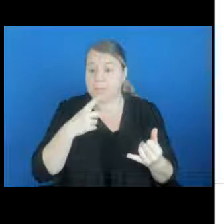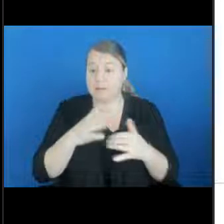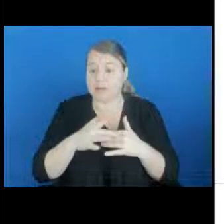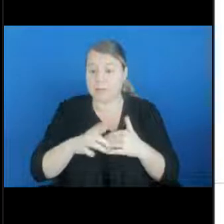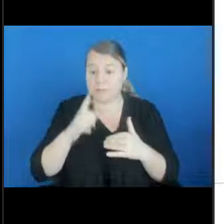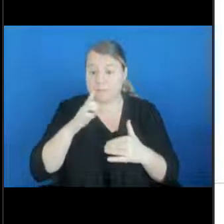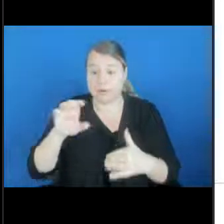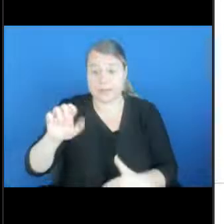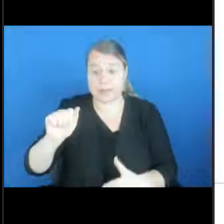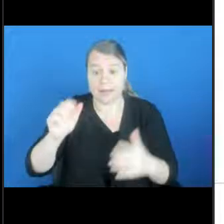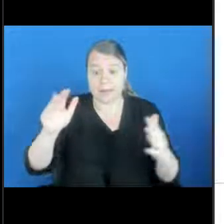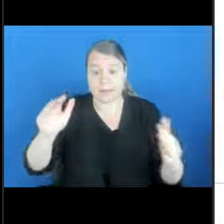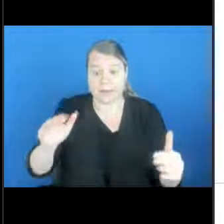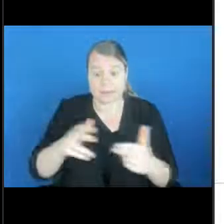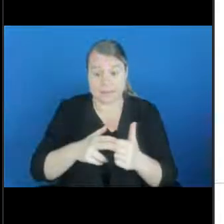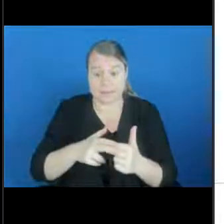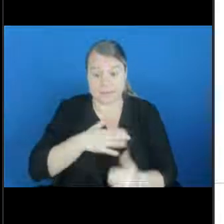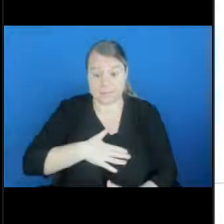slide.